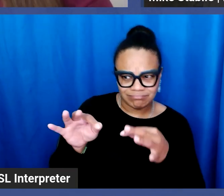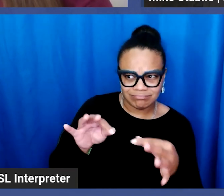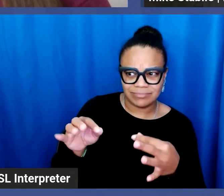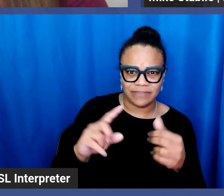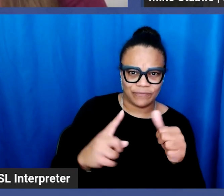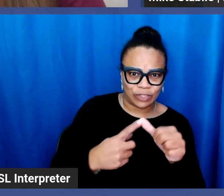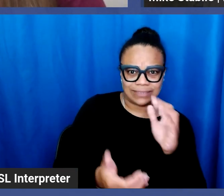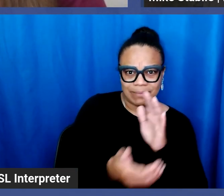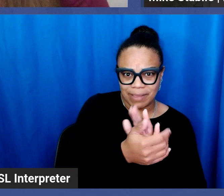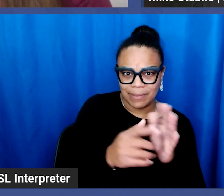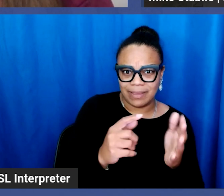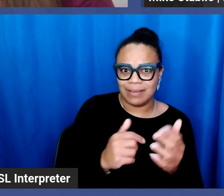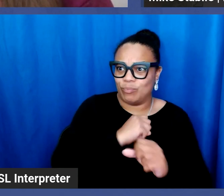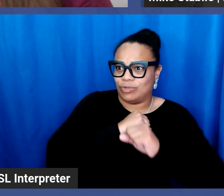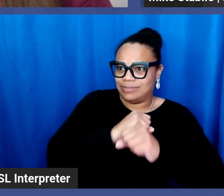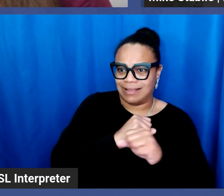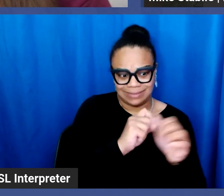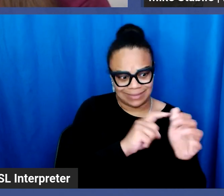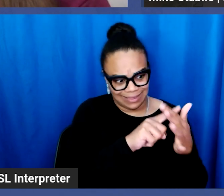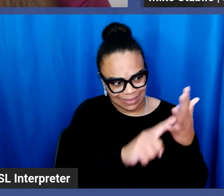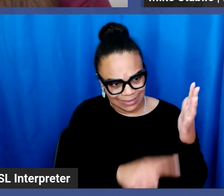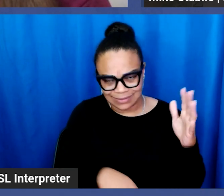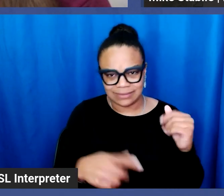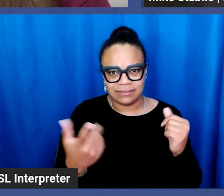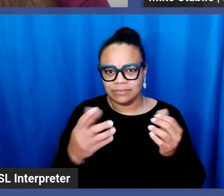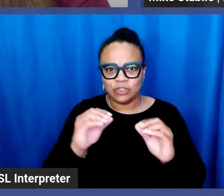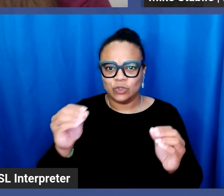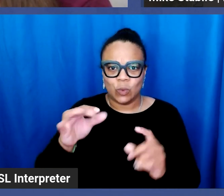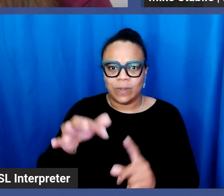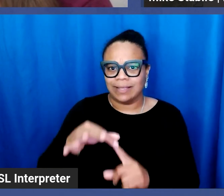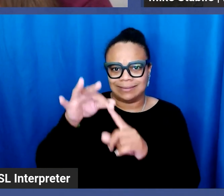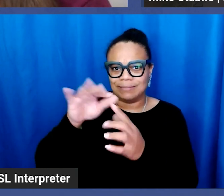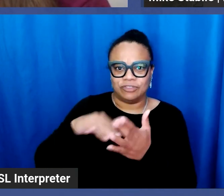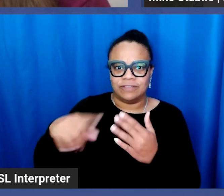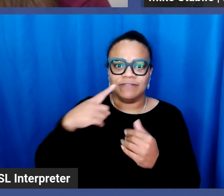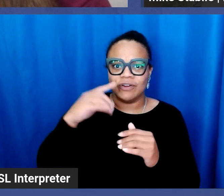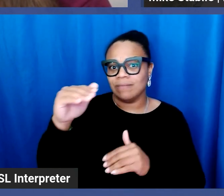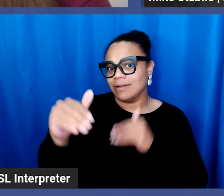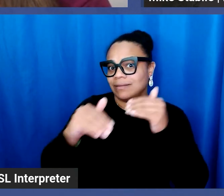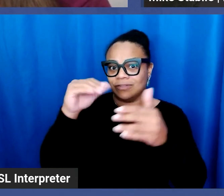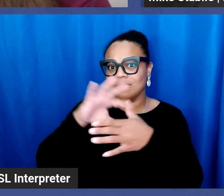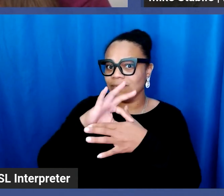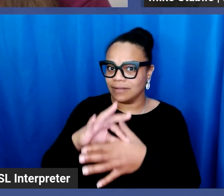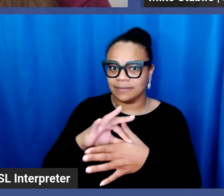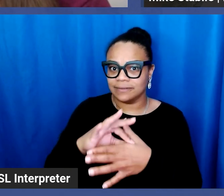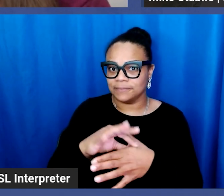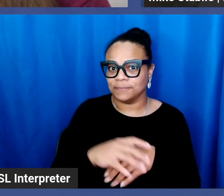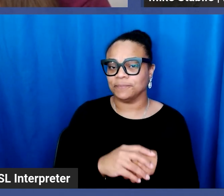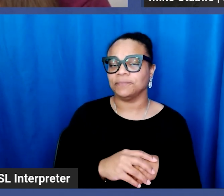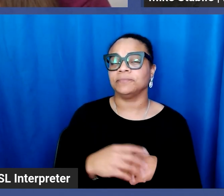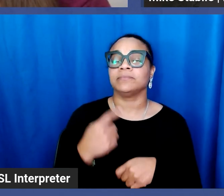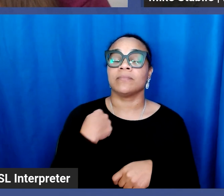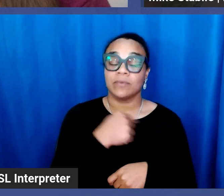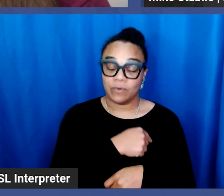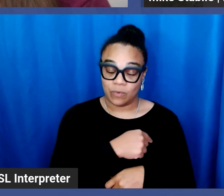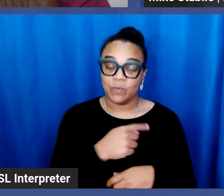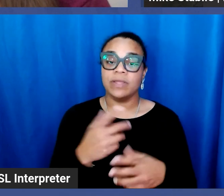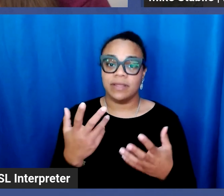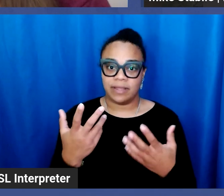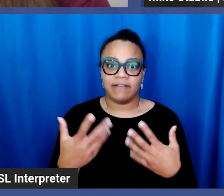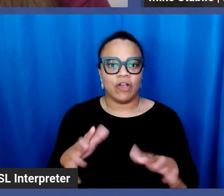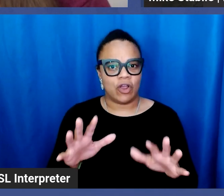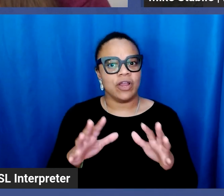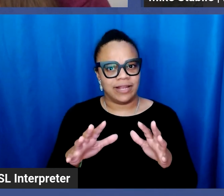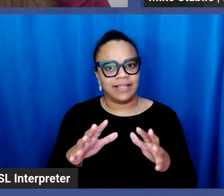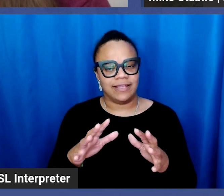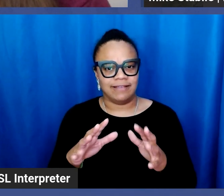Amendment protects, right? There's not an exception for adult content. We are covered for this. There are better ways